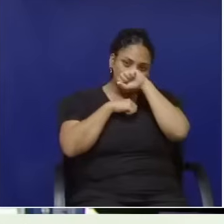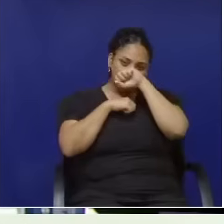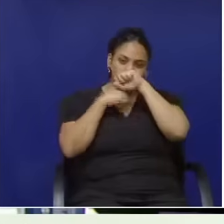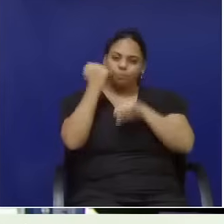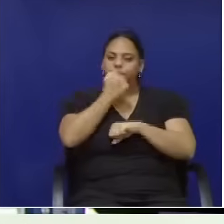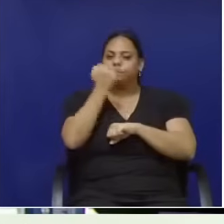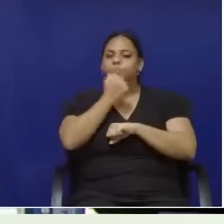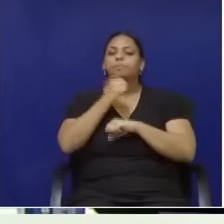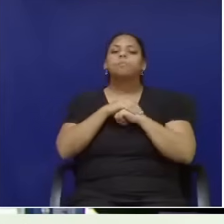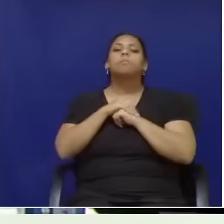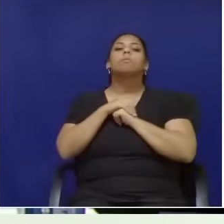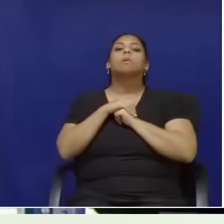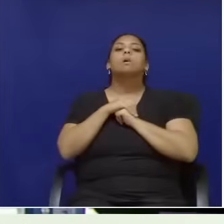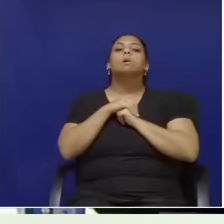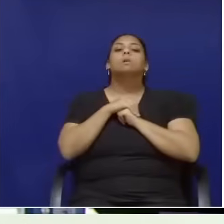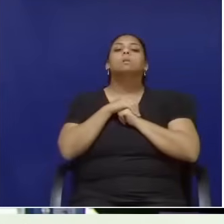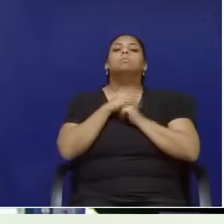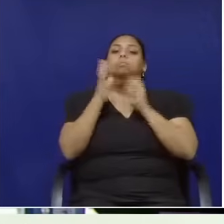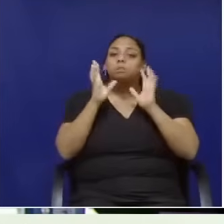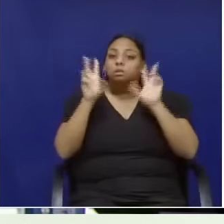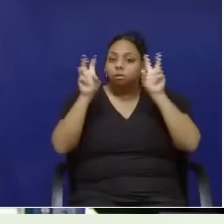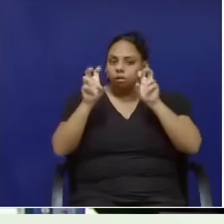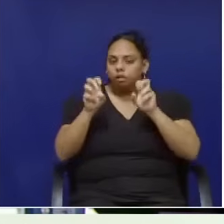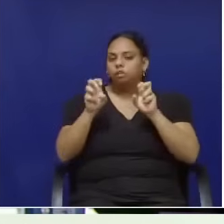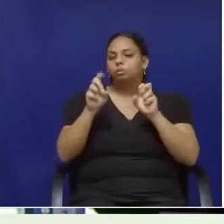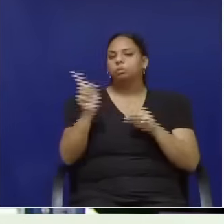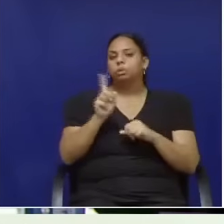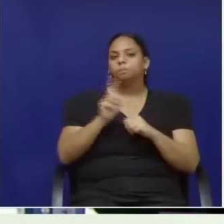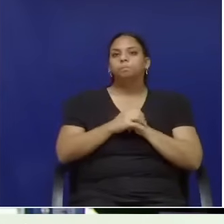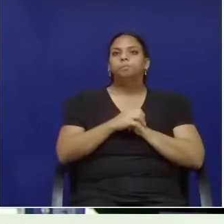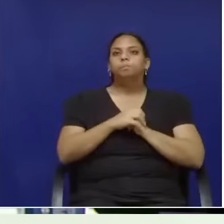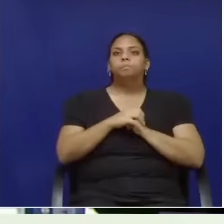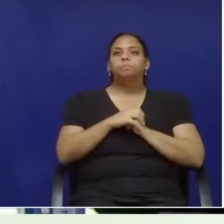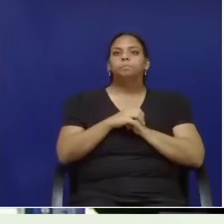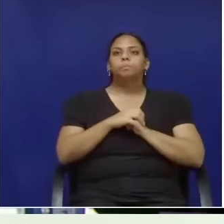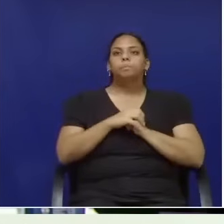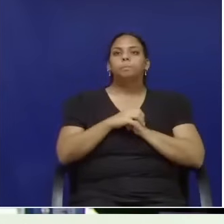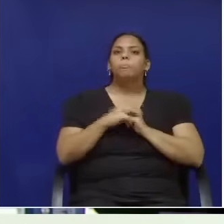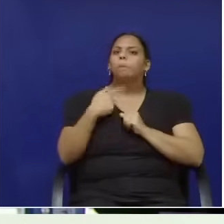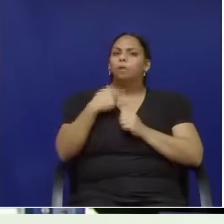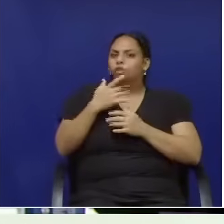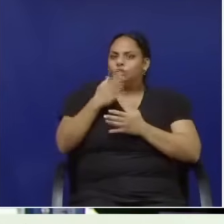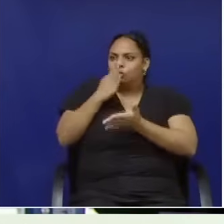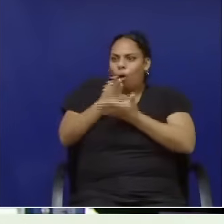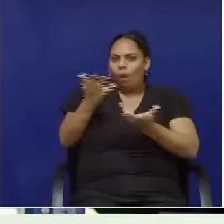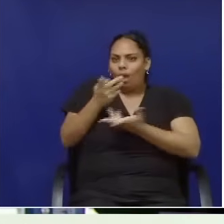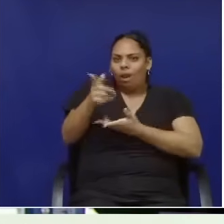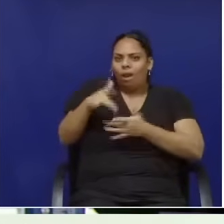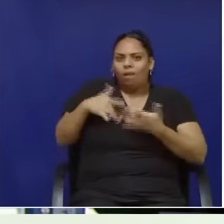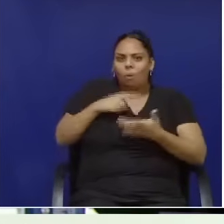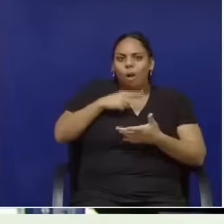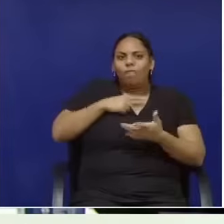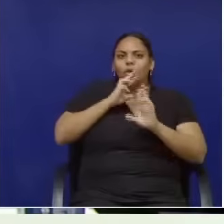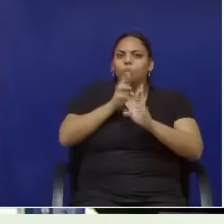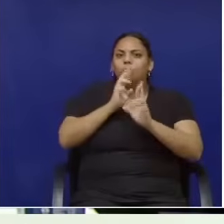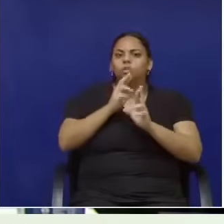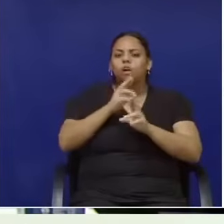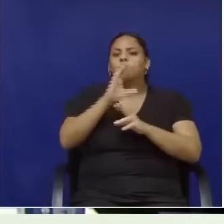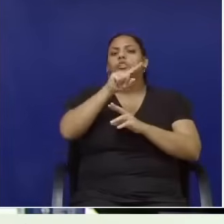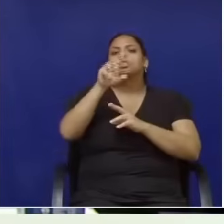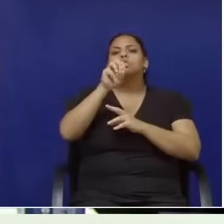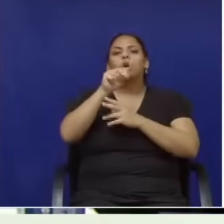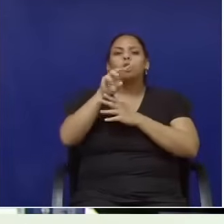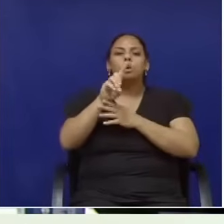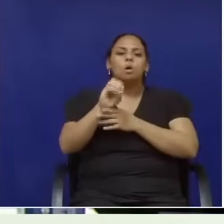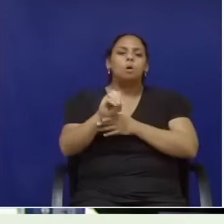going there. But the issue is, that's what I'm saying, I'm not so sure where he lives, because the reports of Zondo Commission are submitted